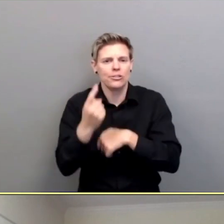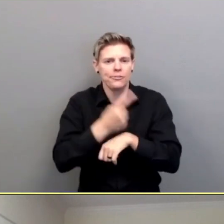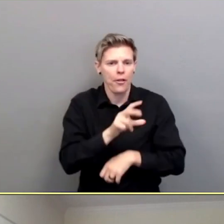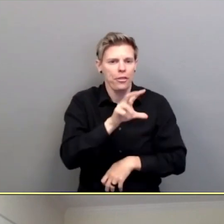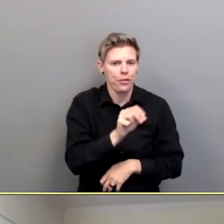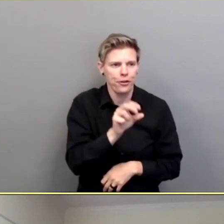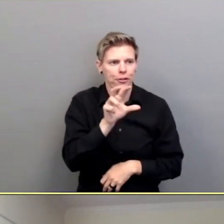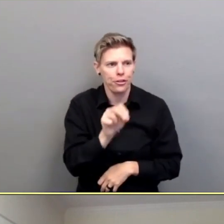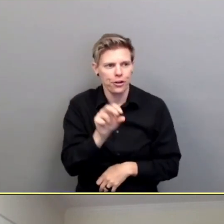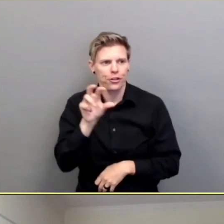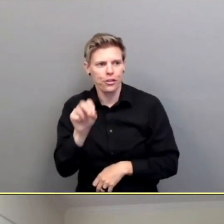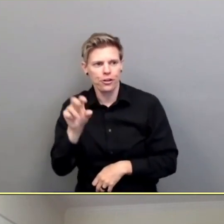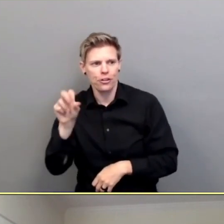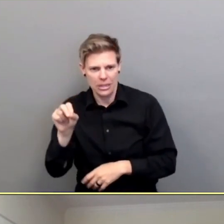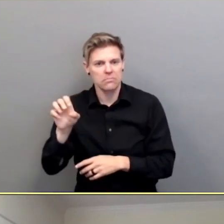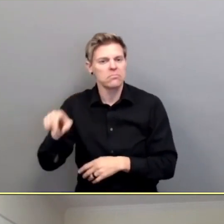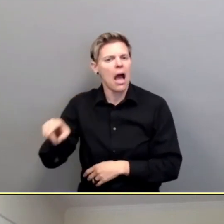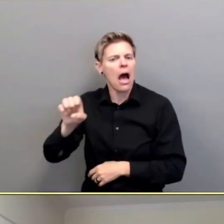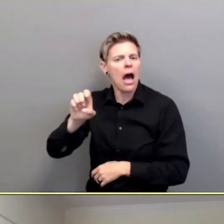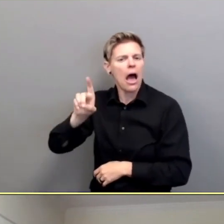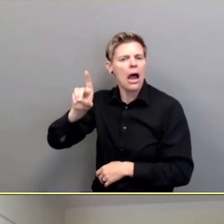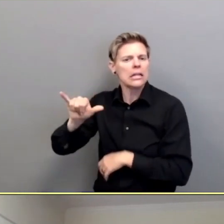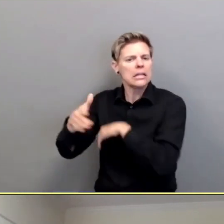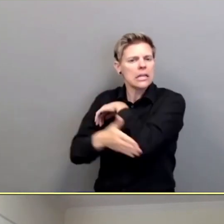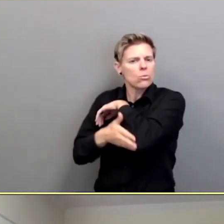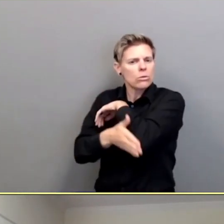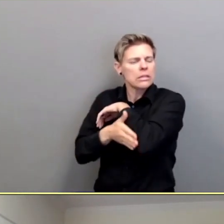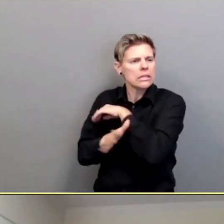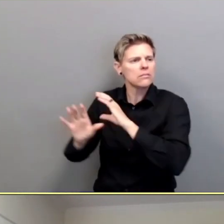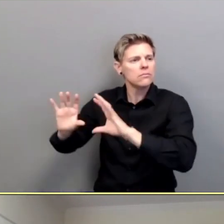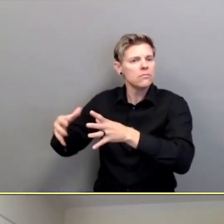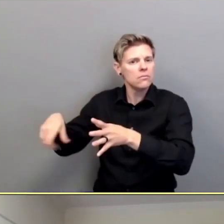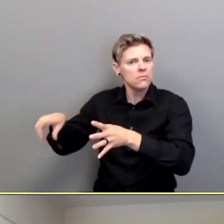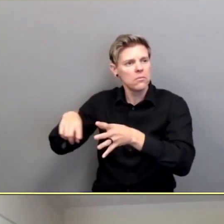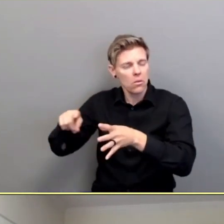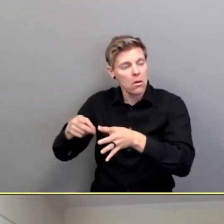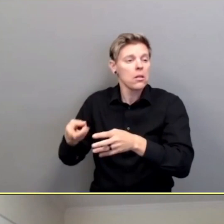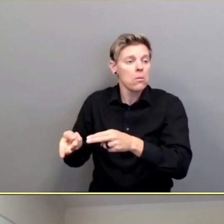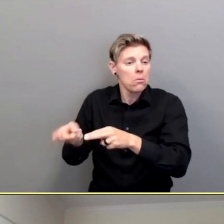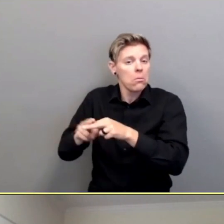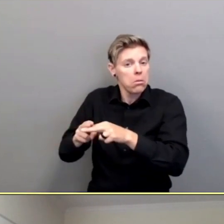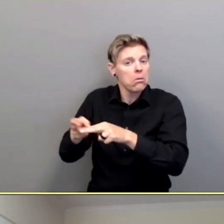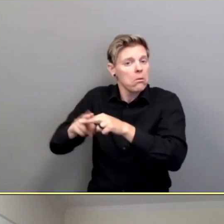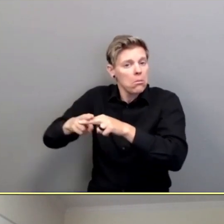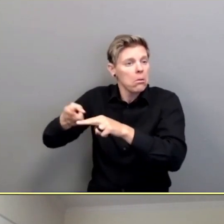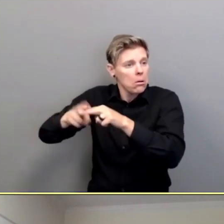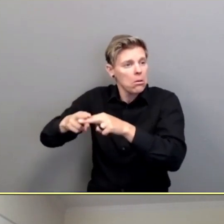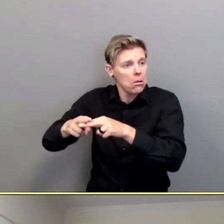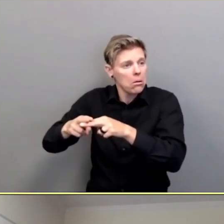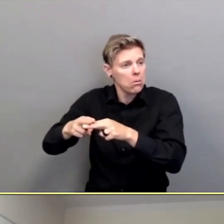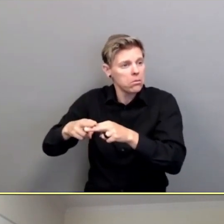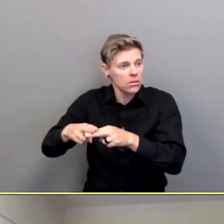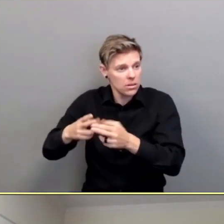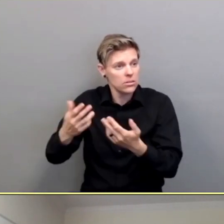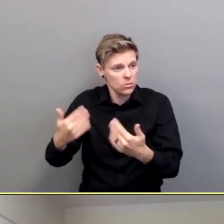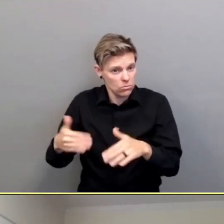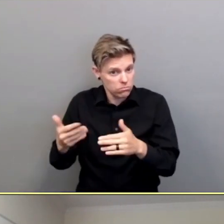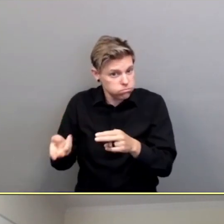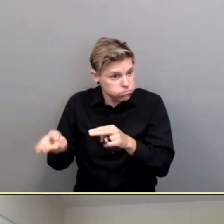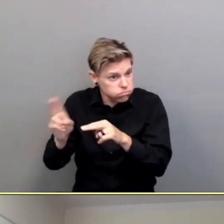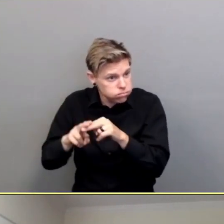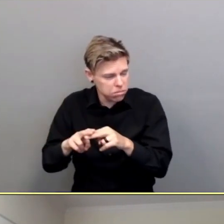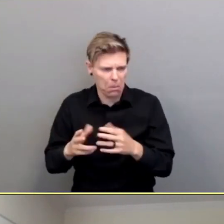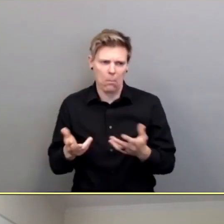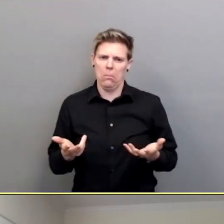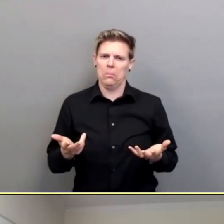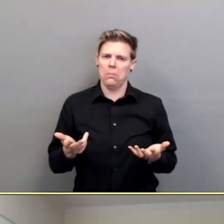County. So I don't know that that's an actual increase, and in fact could